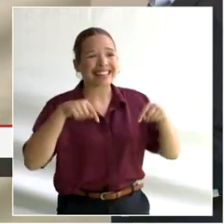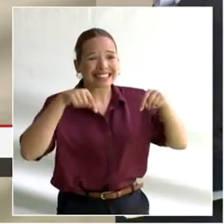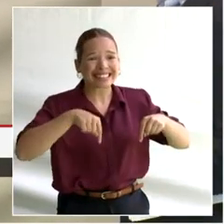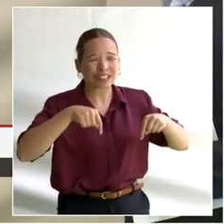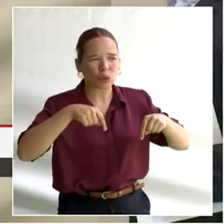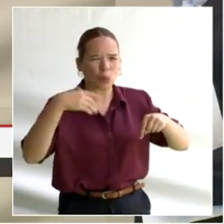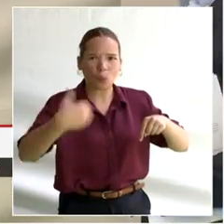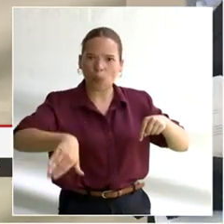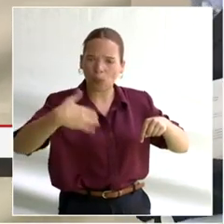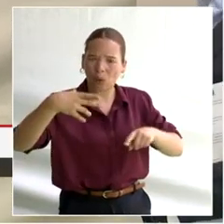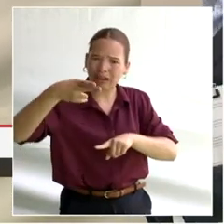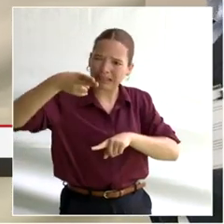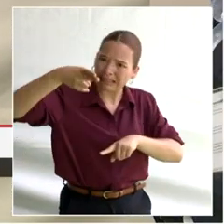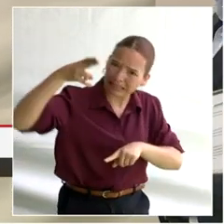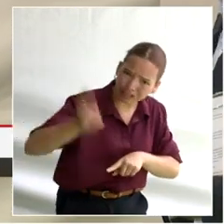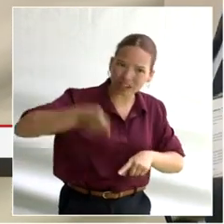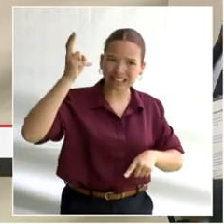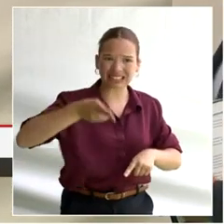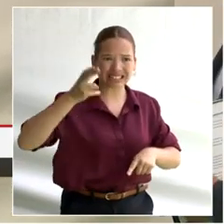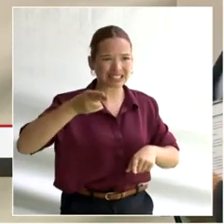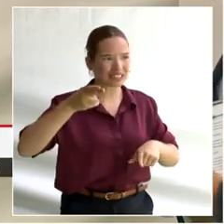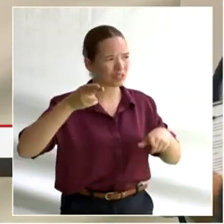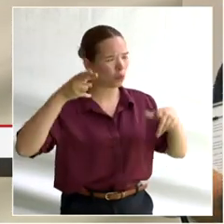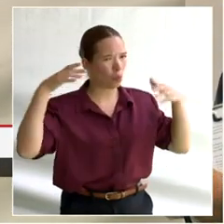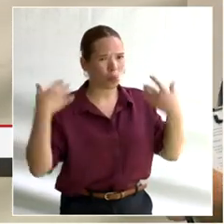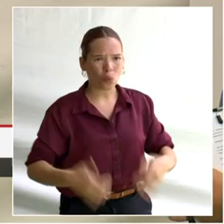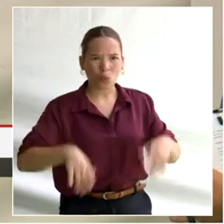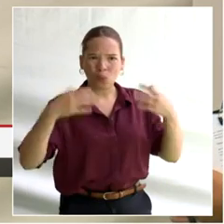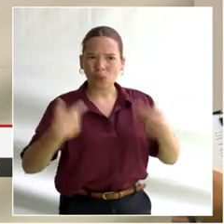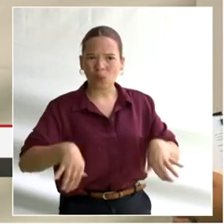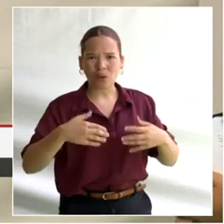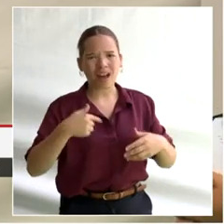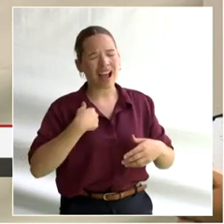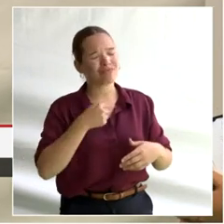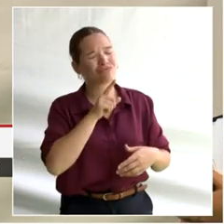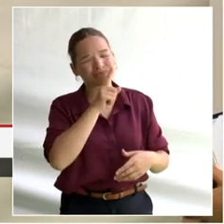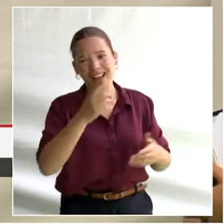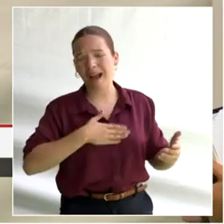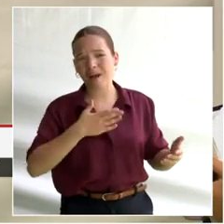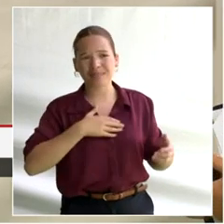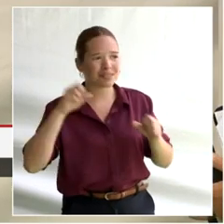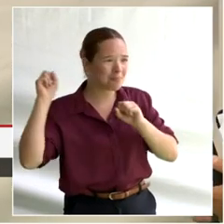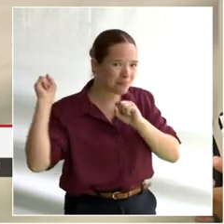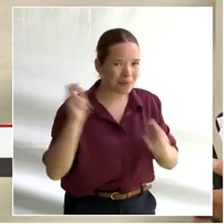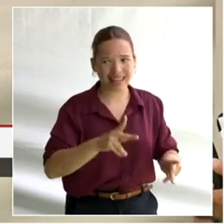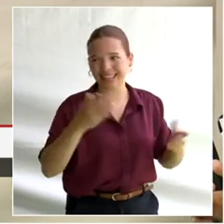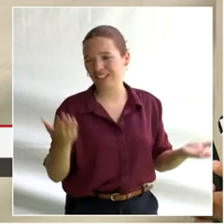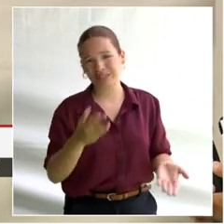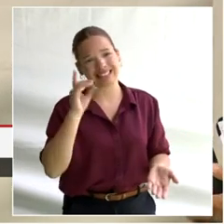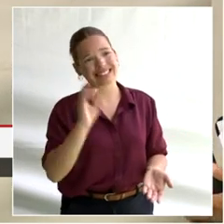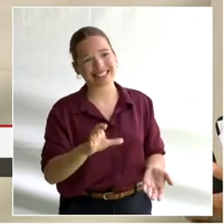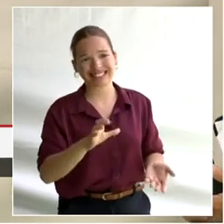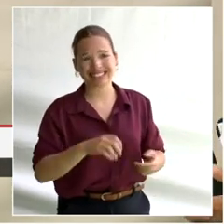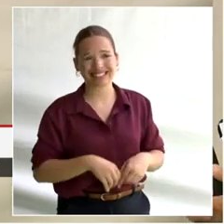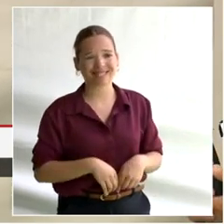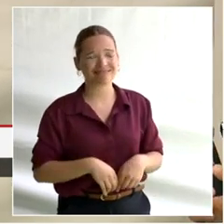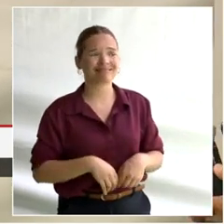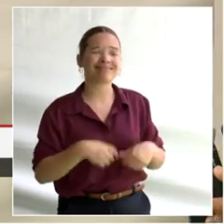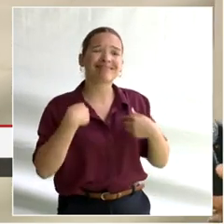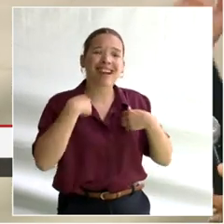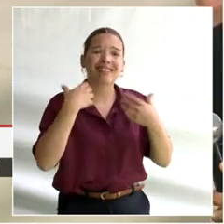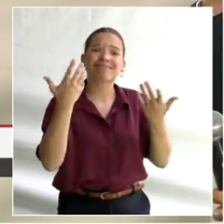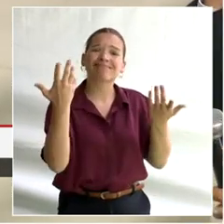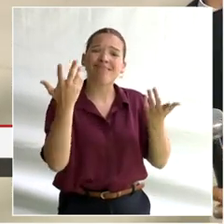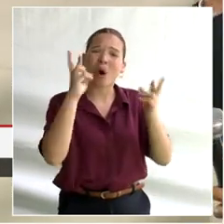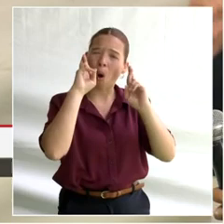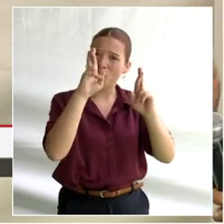You know, I'm so happy to be back. I hope to be able to show big tennis this year,